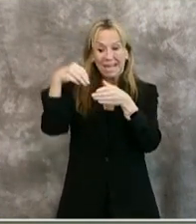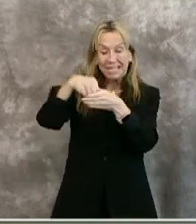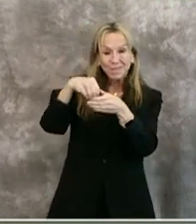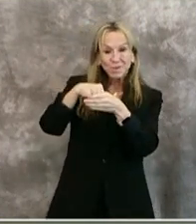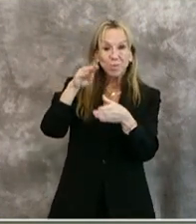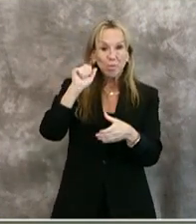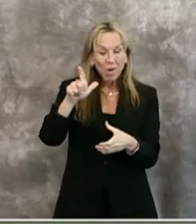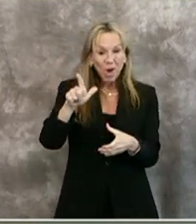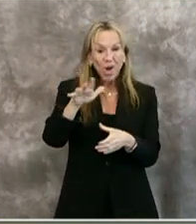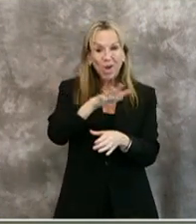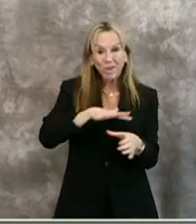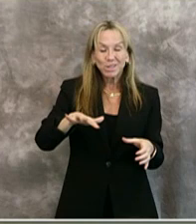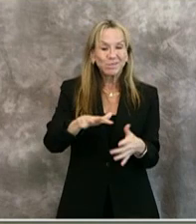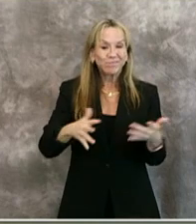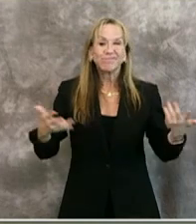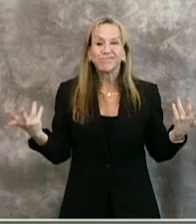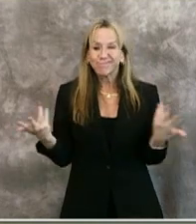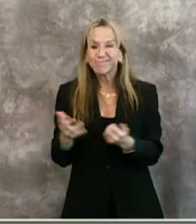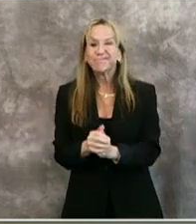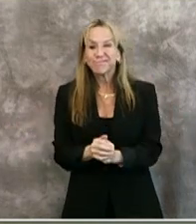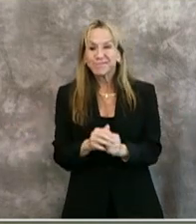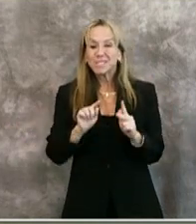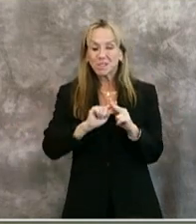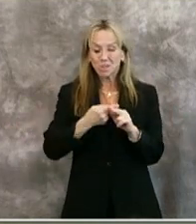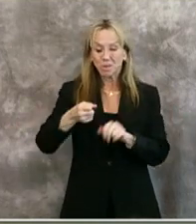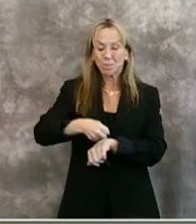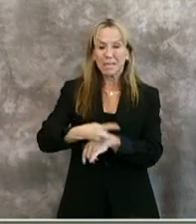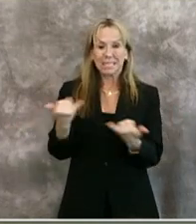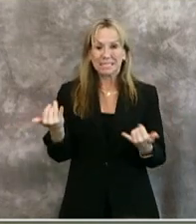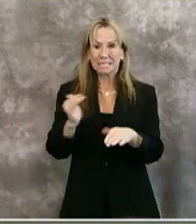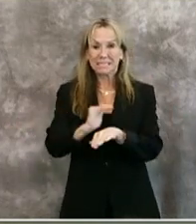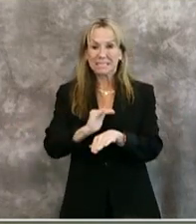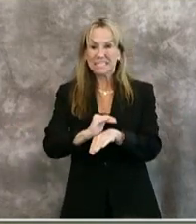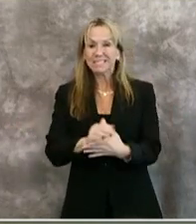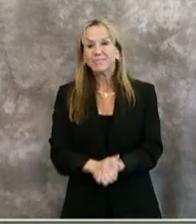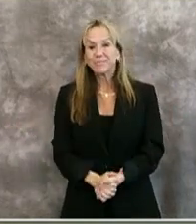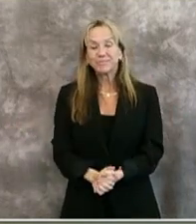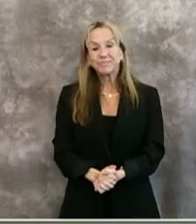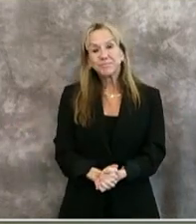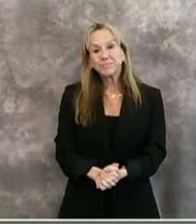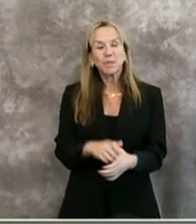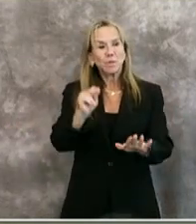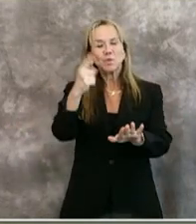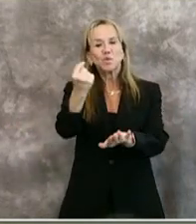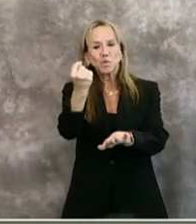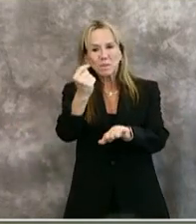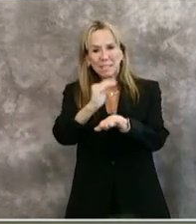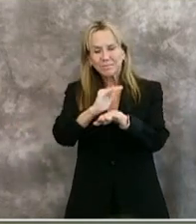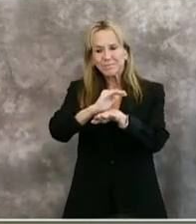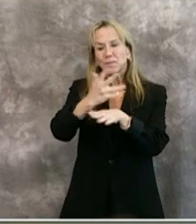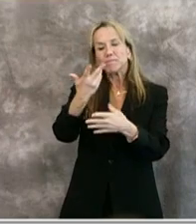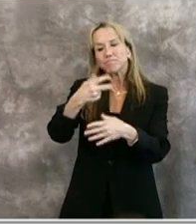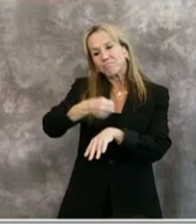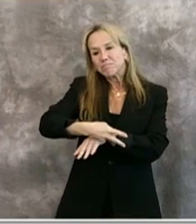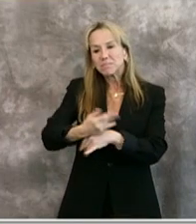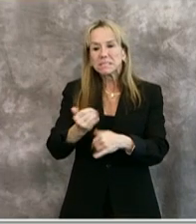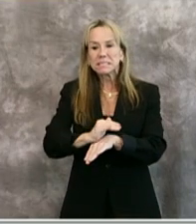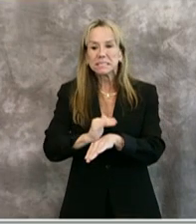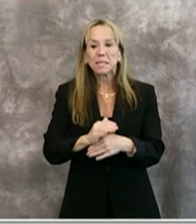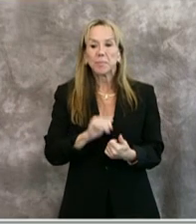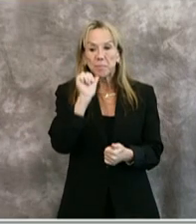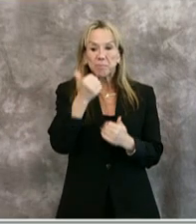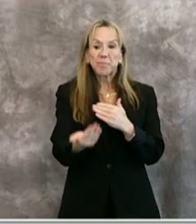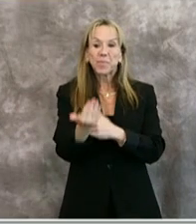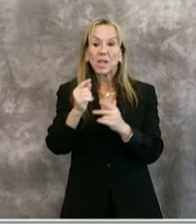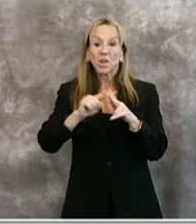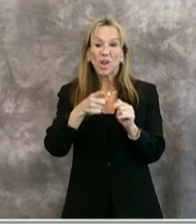indoor components of their operation starting at midnight on Tuesday, and those restrictions will be in place per the State of California